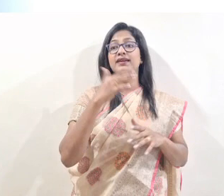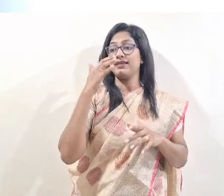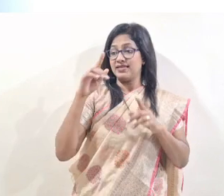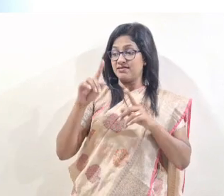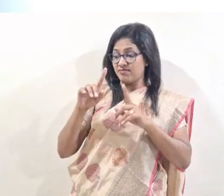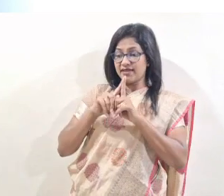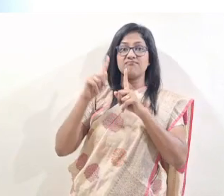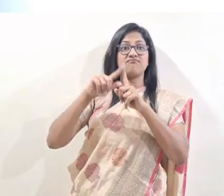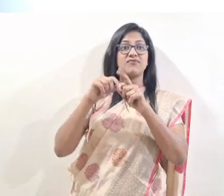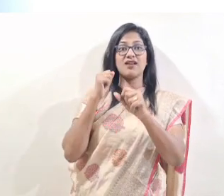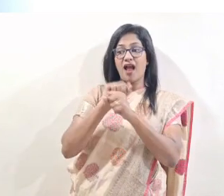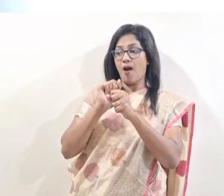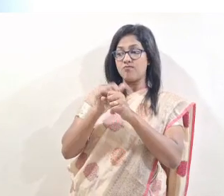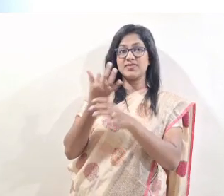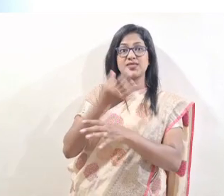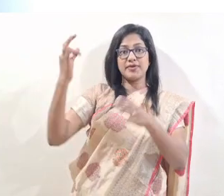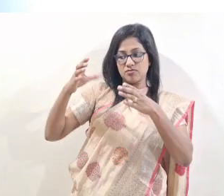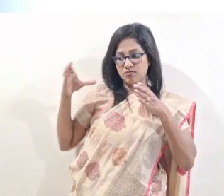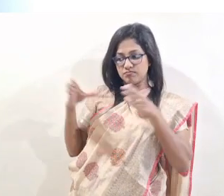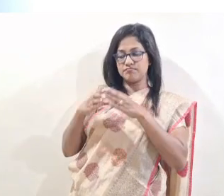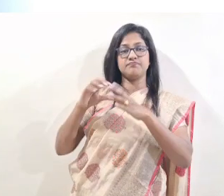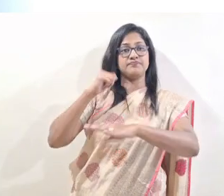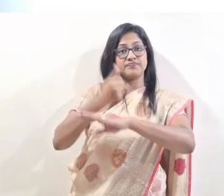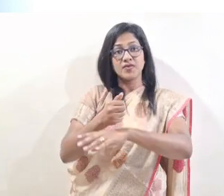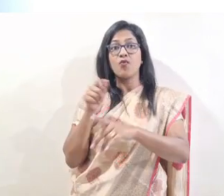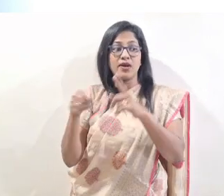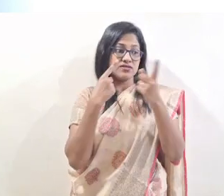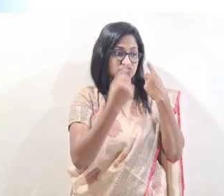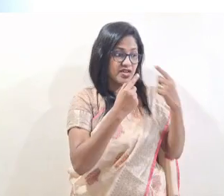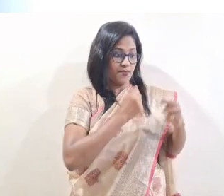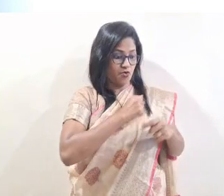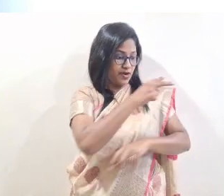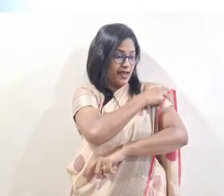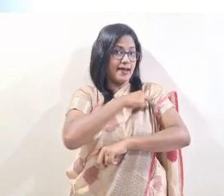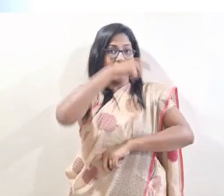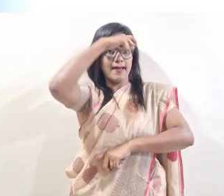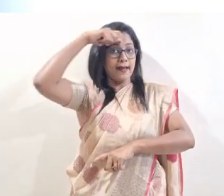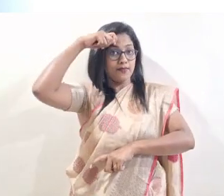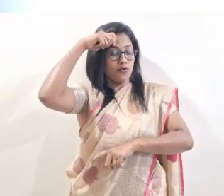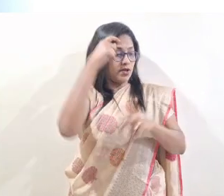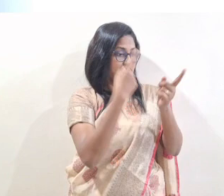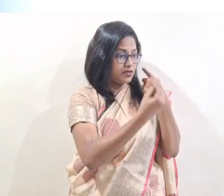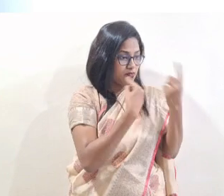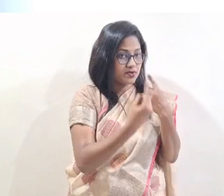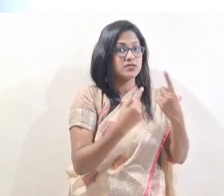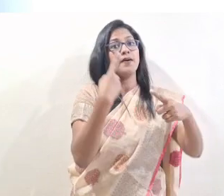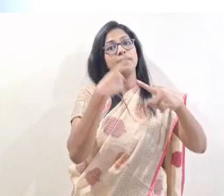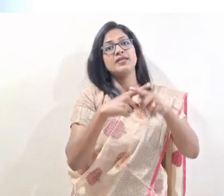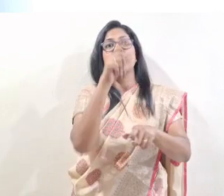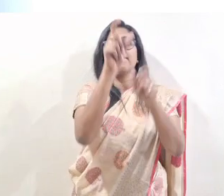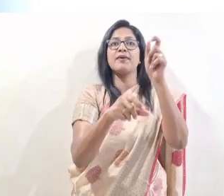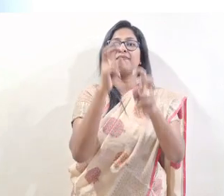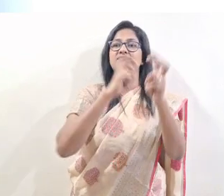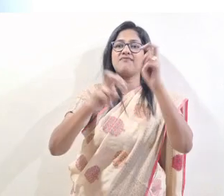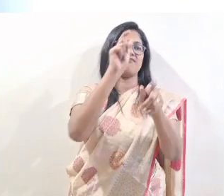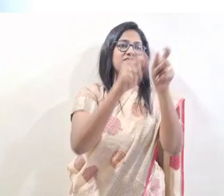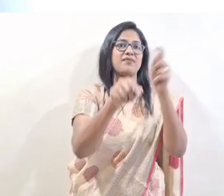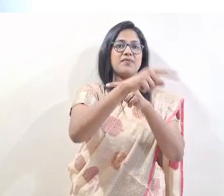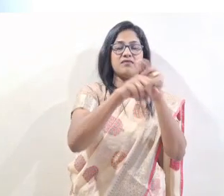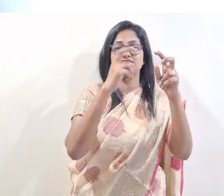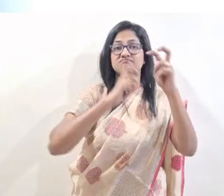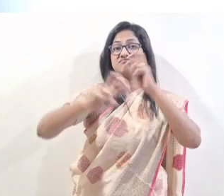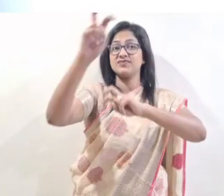task forces have been created to monitor the health of our own employees, and also the passengers who are traveling. That is also